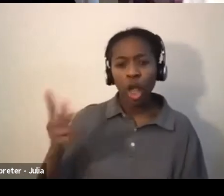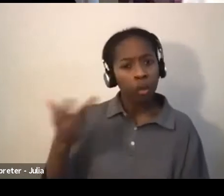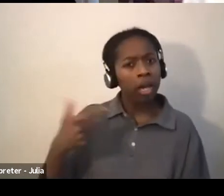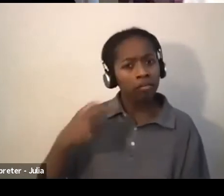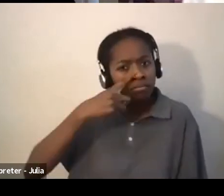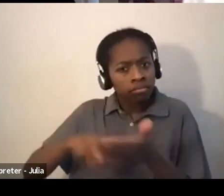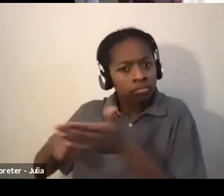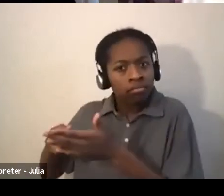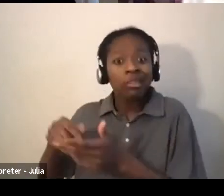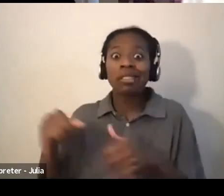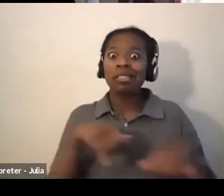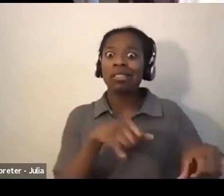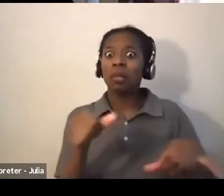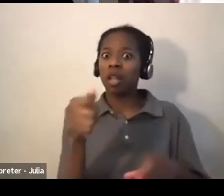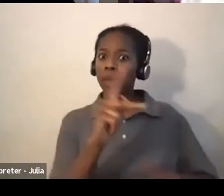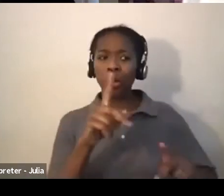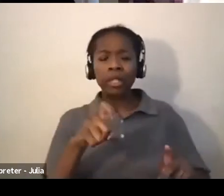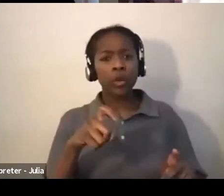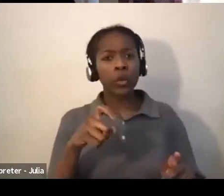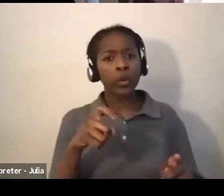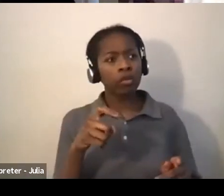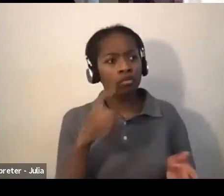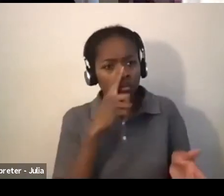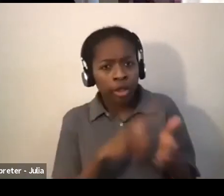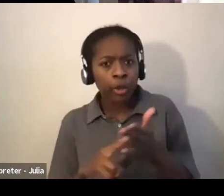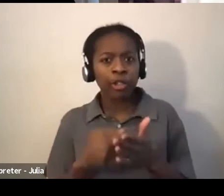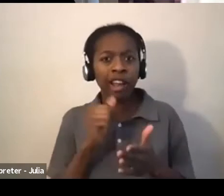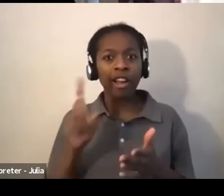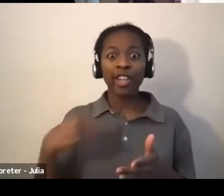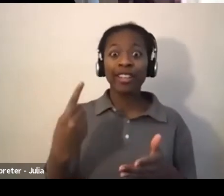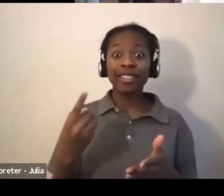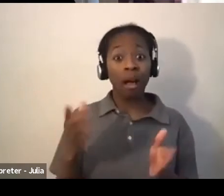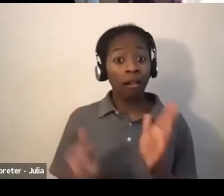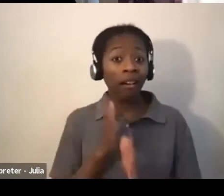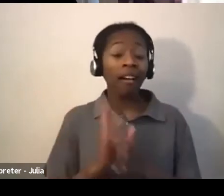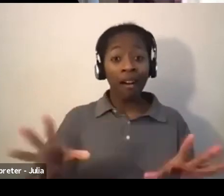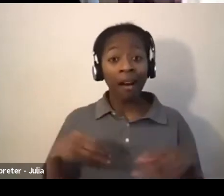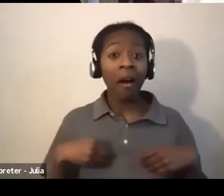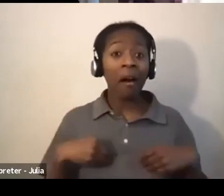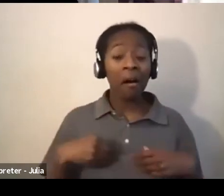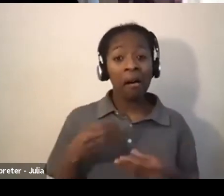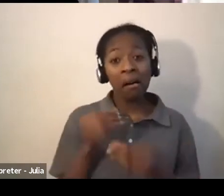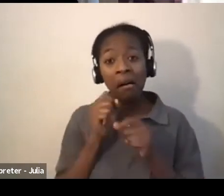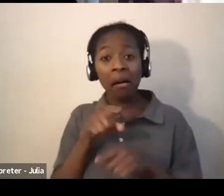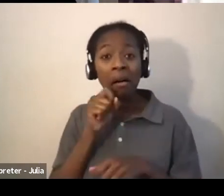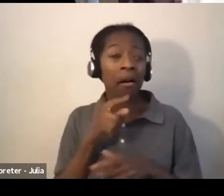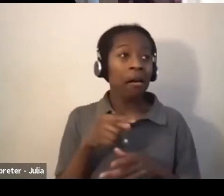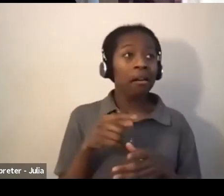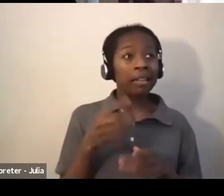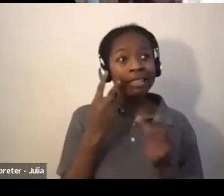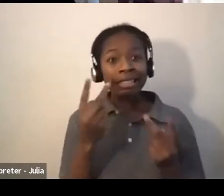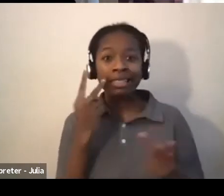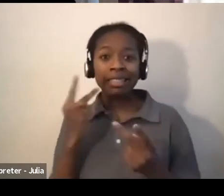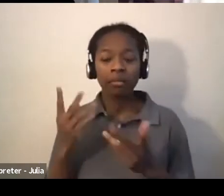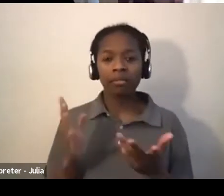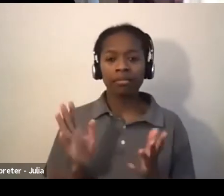have to do their research and get on top of things. And I think a lot of people just go with their first thing they see, the first mention, the first,